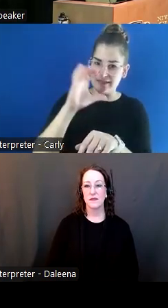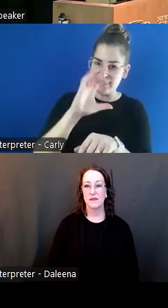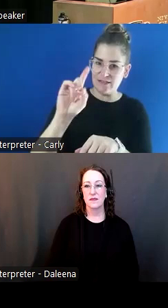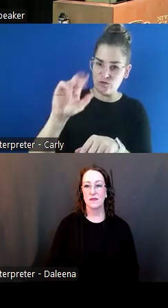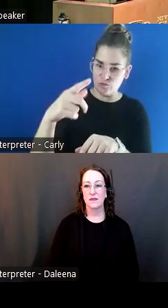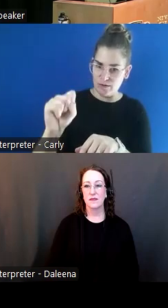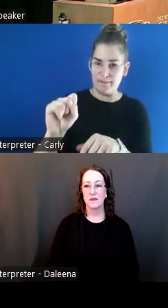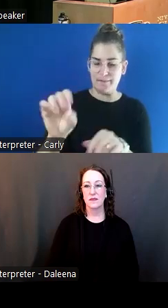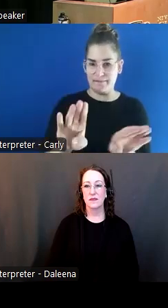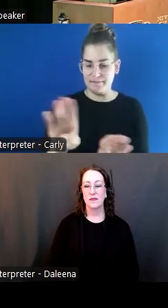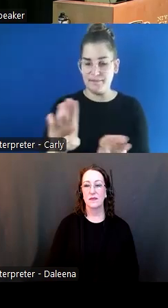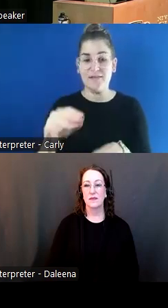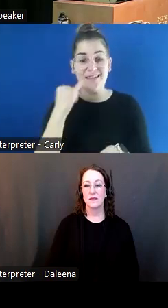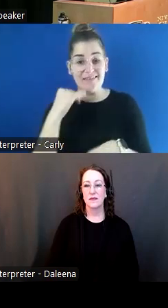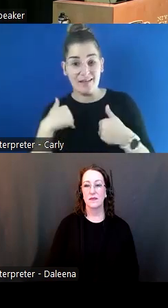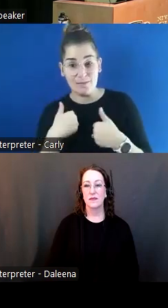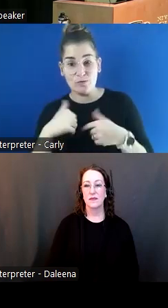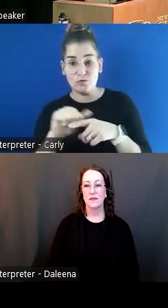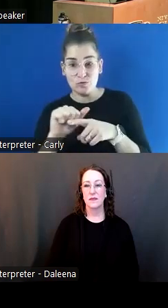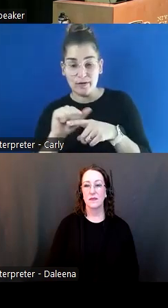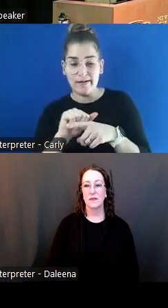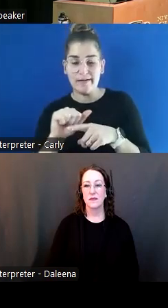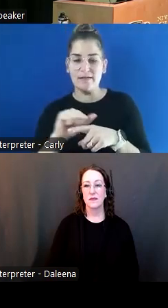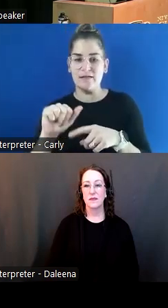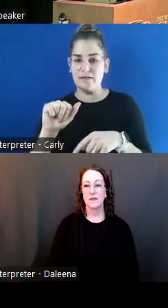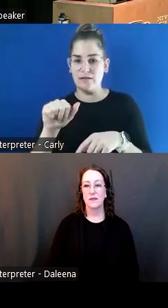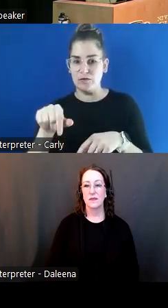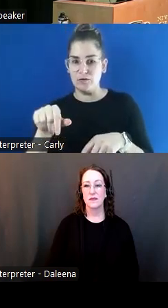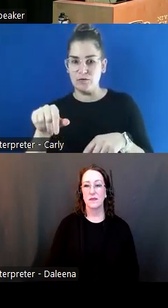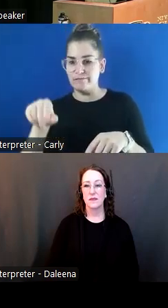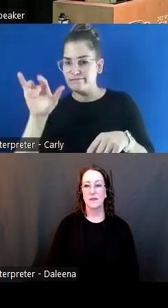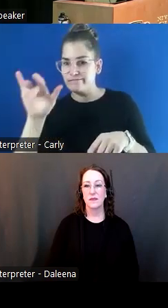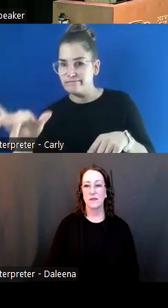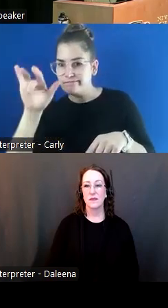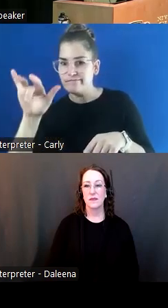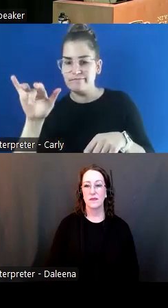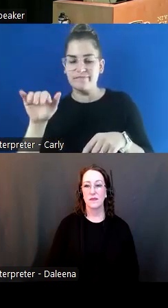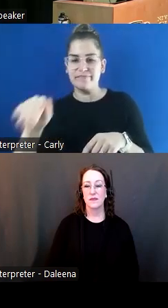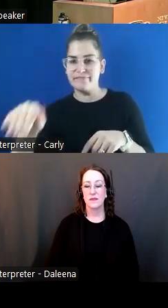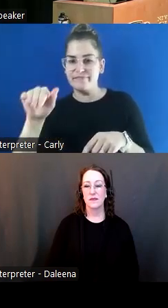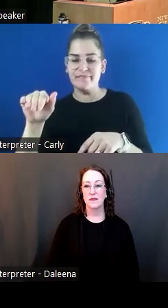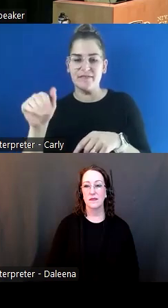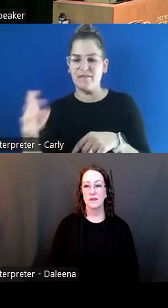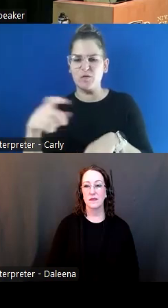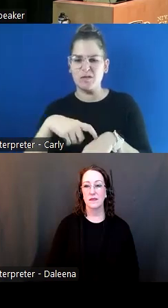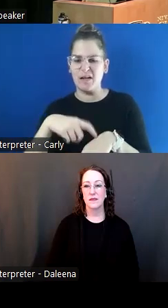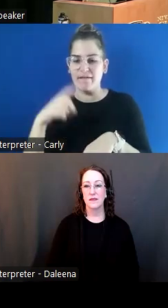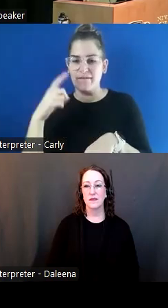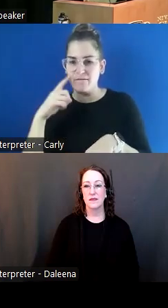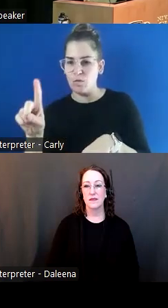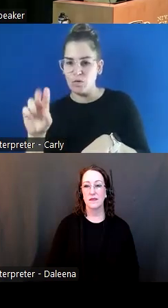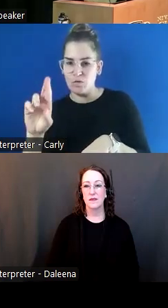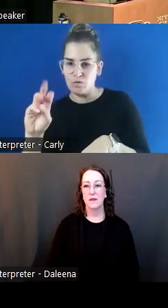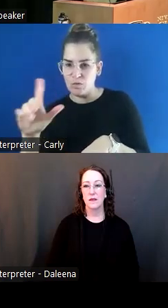subjects are trained to choose between pressing a lever a small amount of times for a small amount of